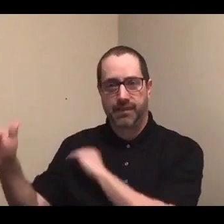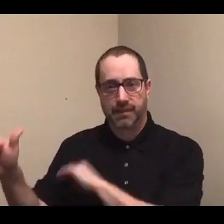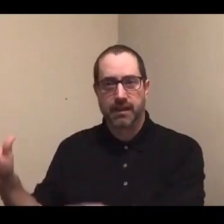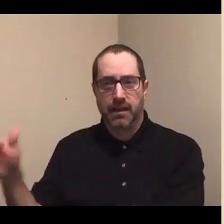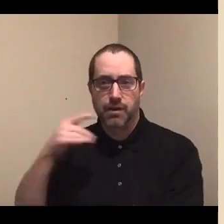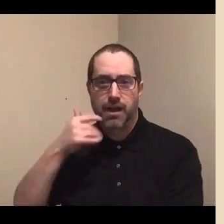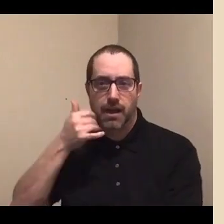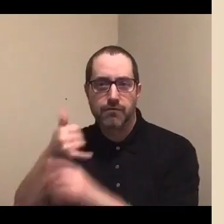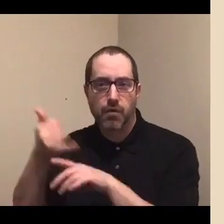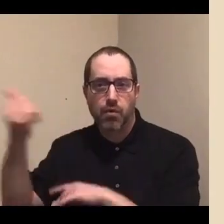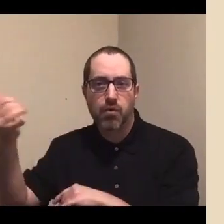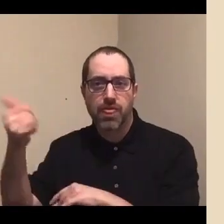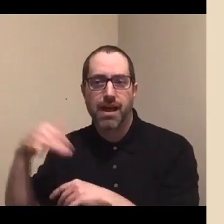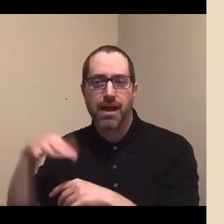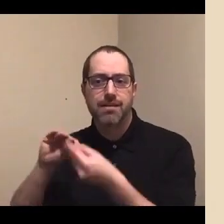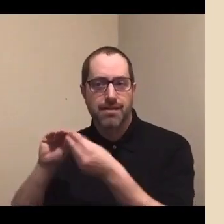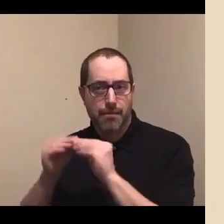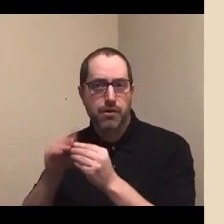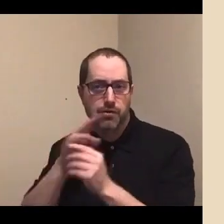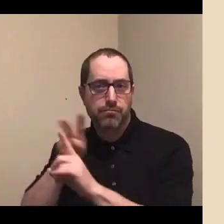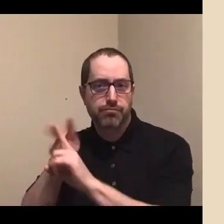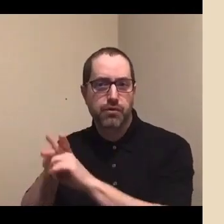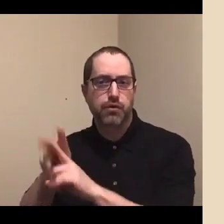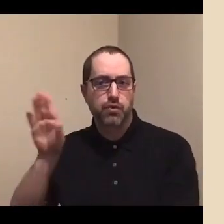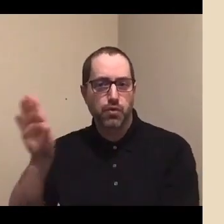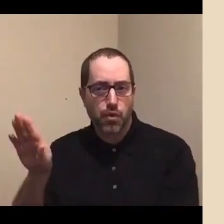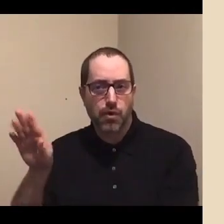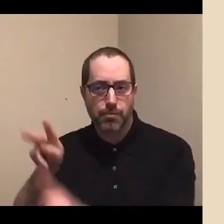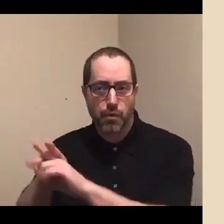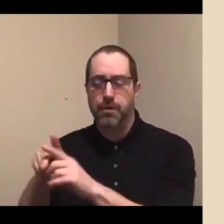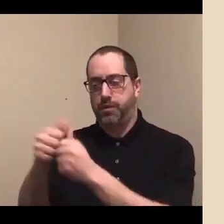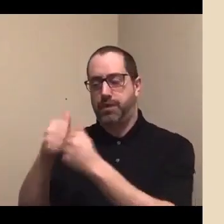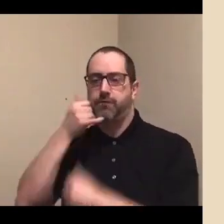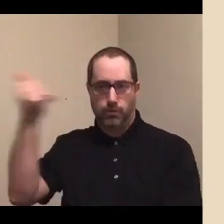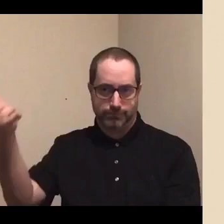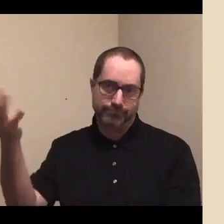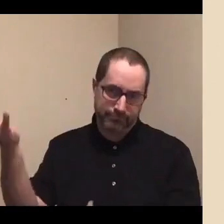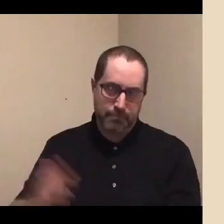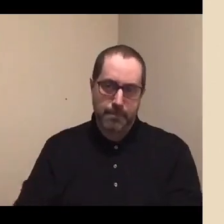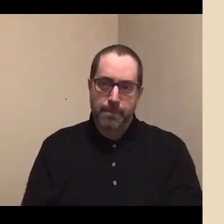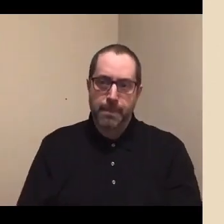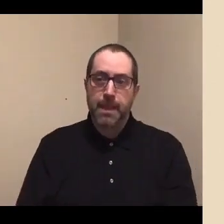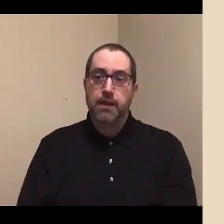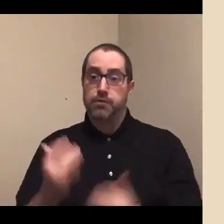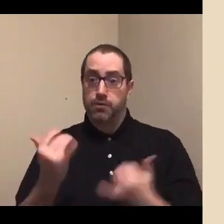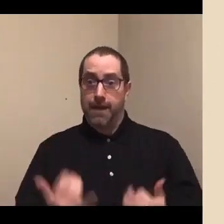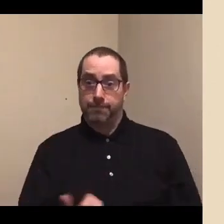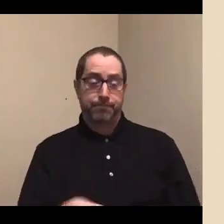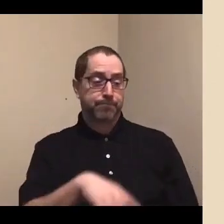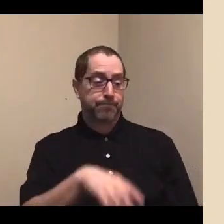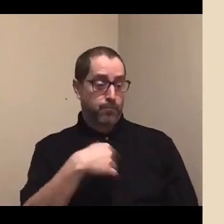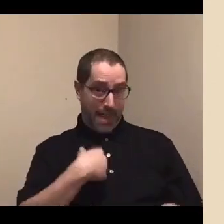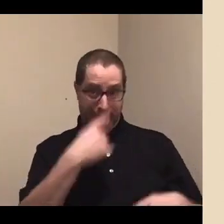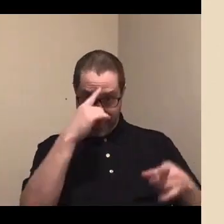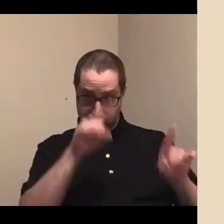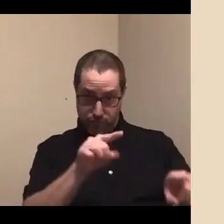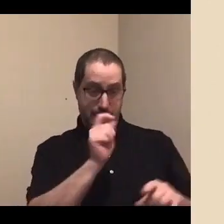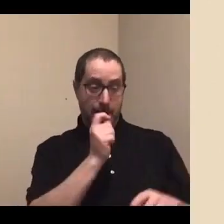1-833-727-5829 to book your phone appointment via phone. So I'm going to go ahead and click I agree.